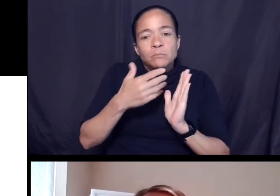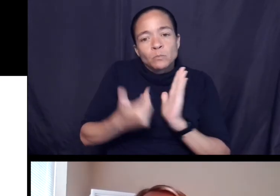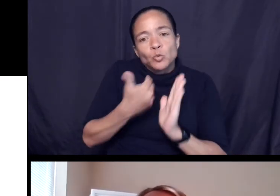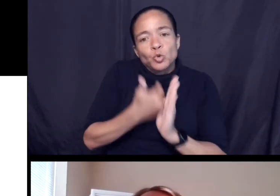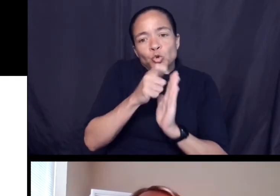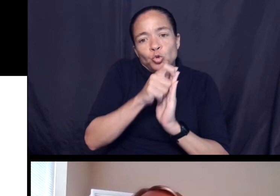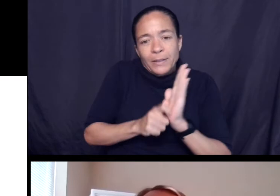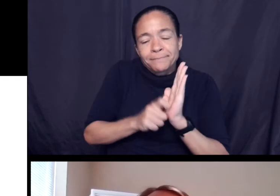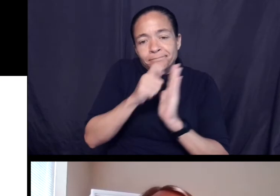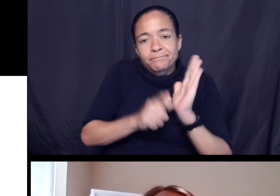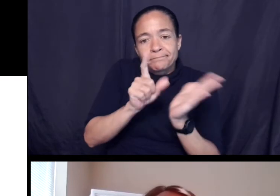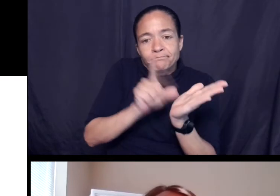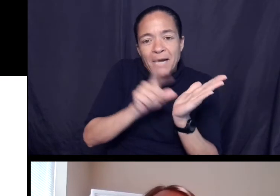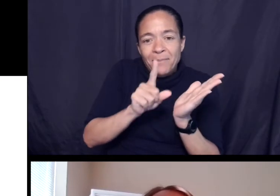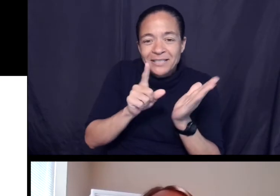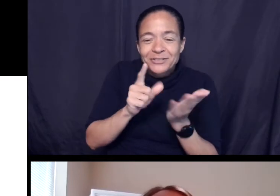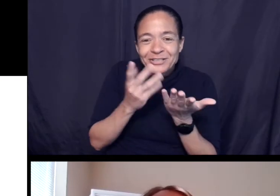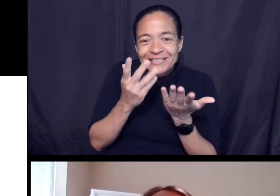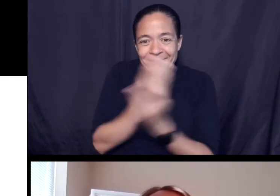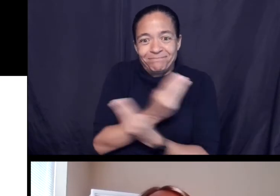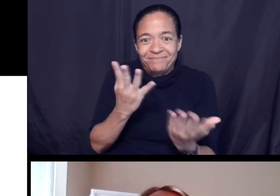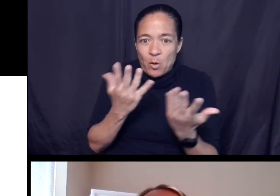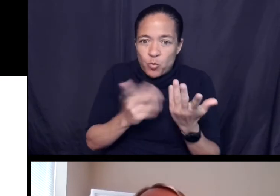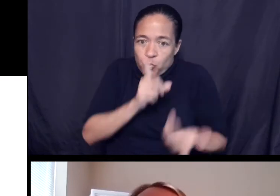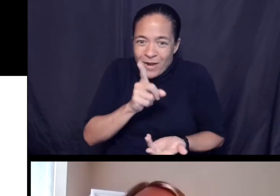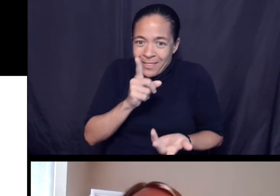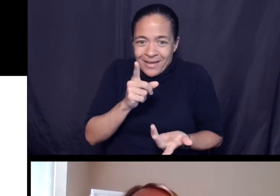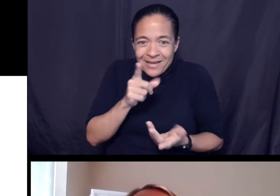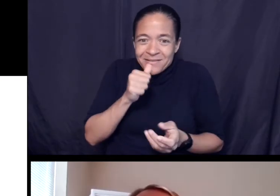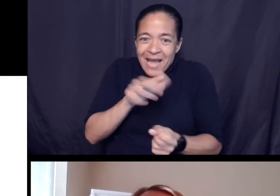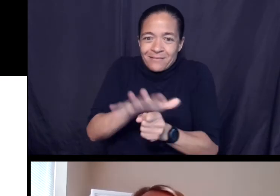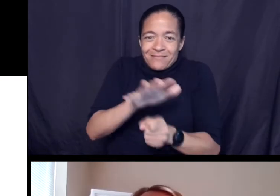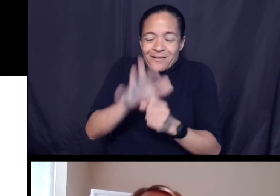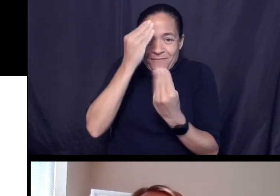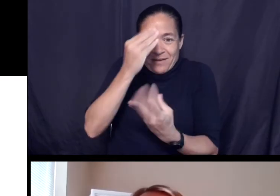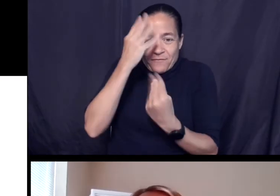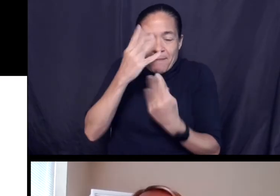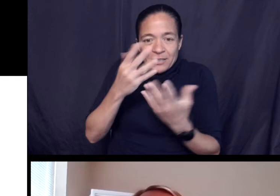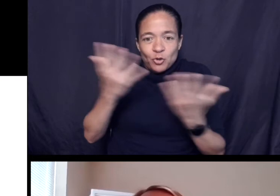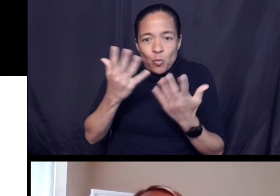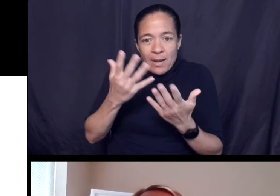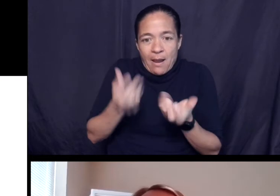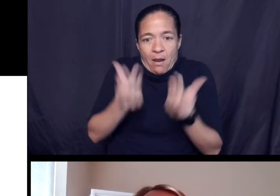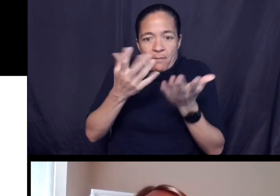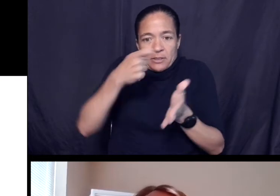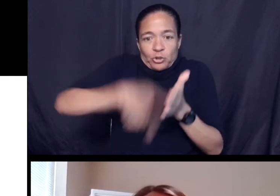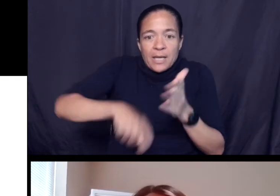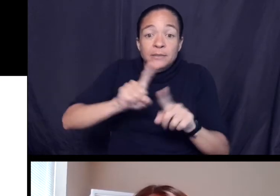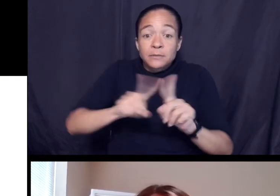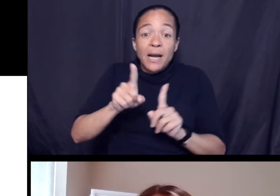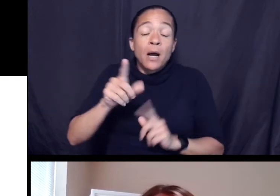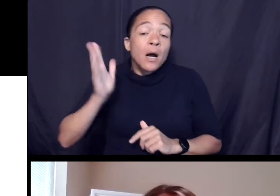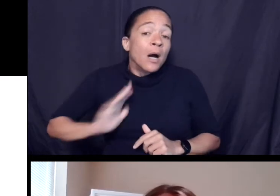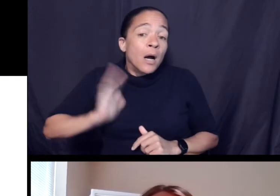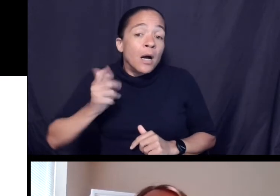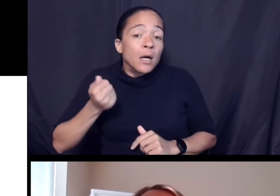indicate that we maybe don't have the best information about what the costs truly are. But I will tell you that in the 1990s, there was a